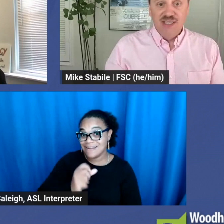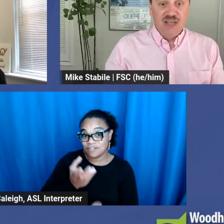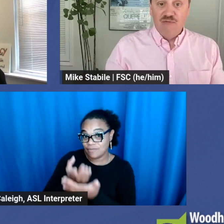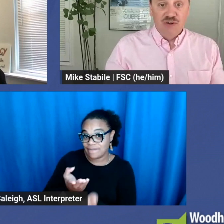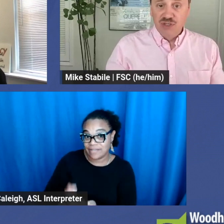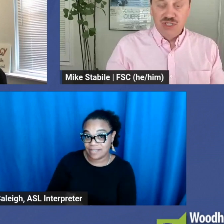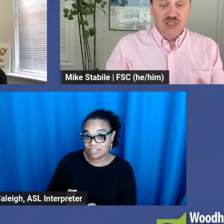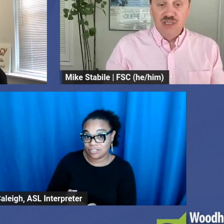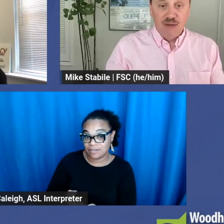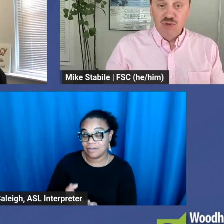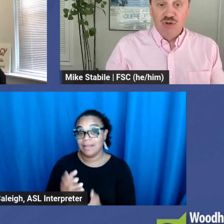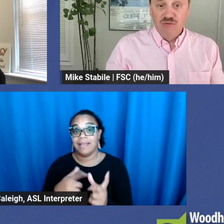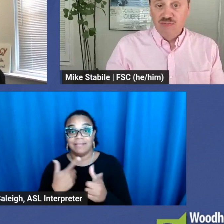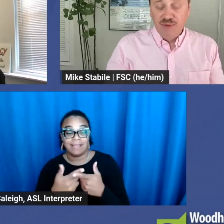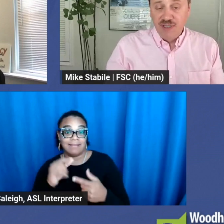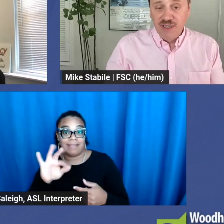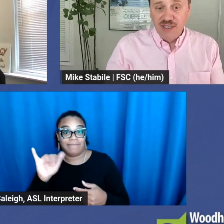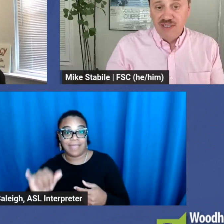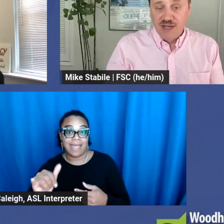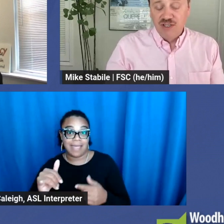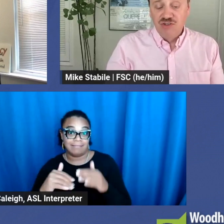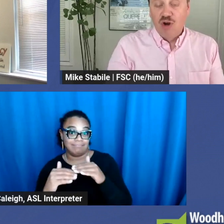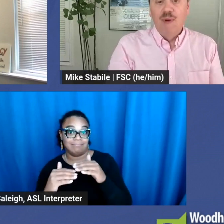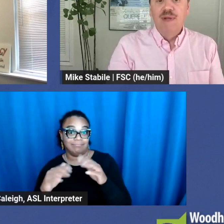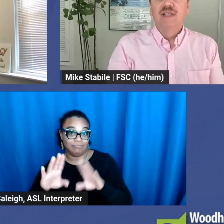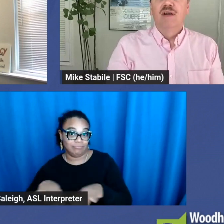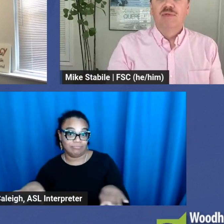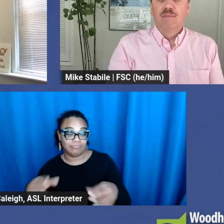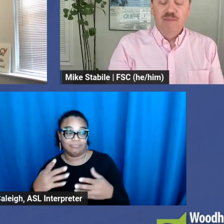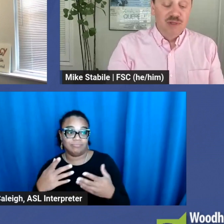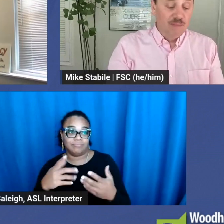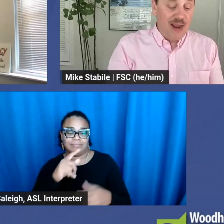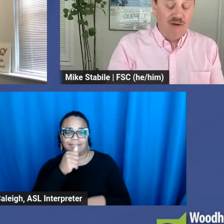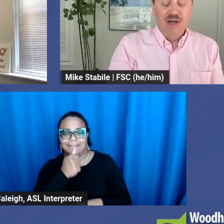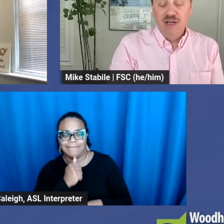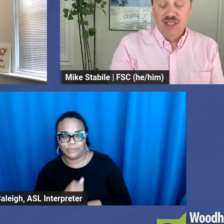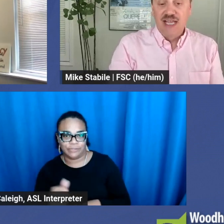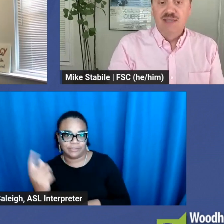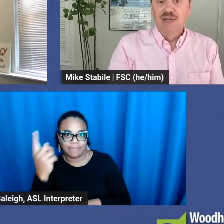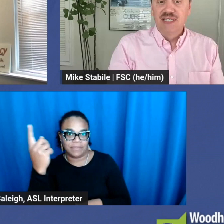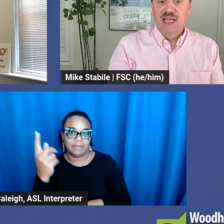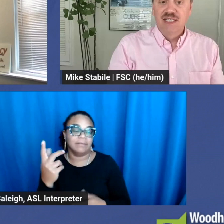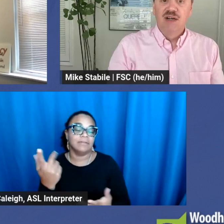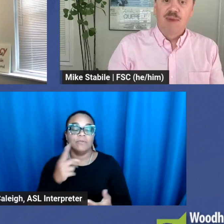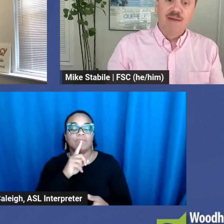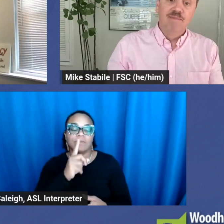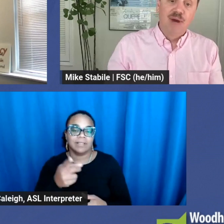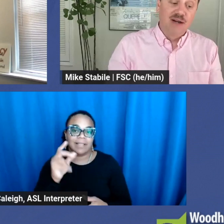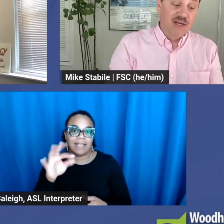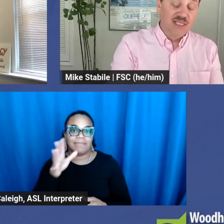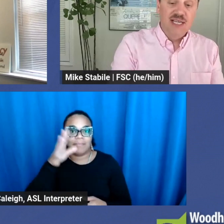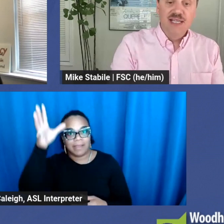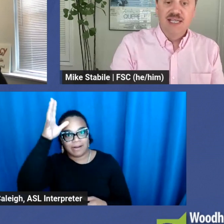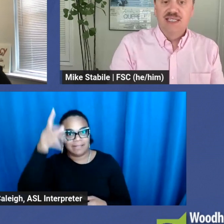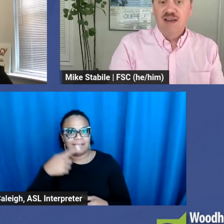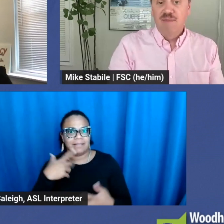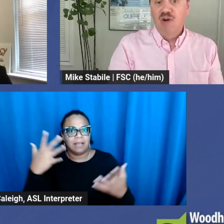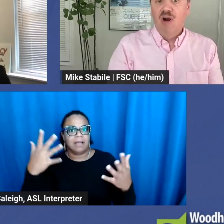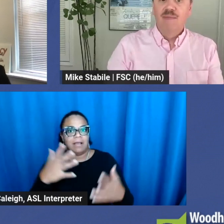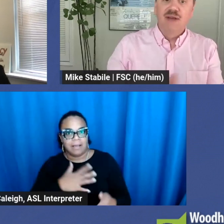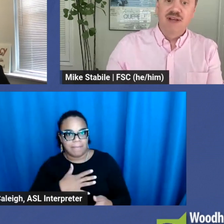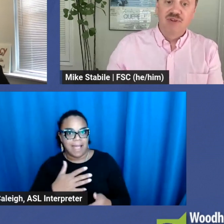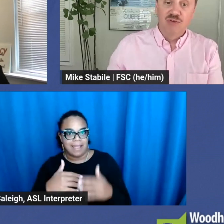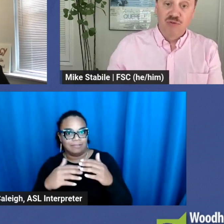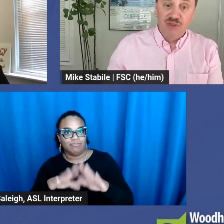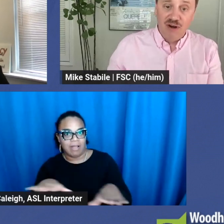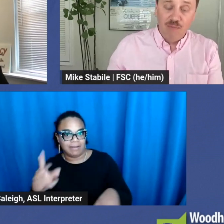damages, right? Suffers some sort of, it's not determined, but the parent ostensibly says, my minor has seen this, they have been